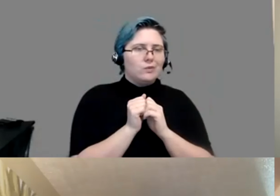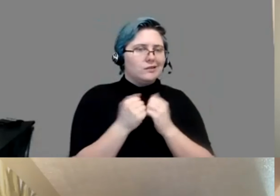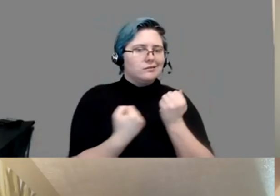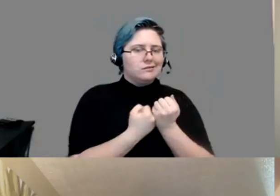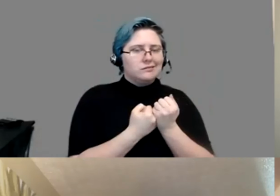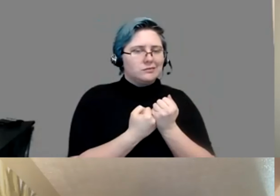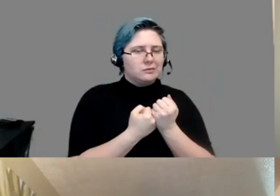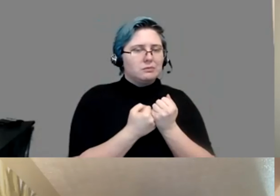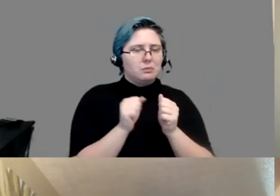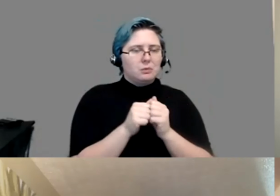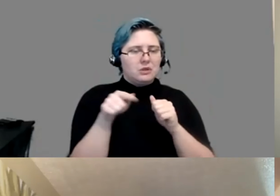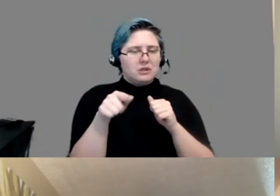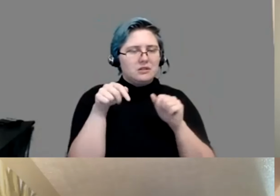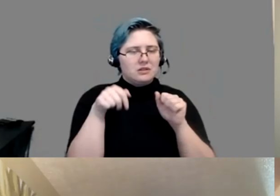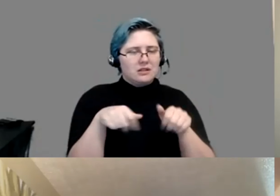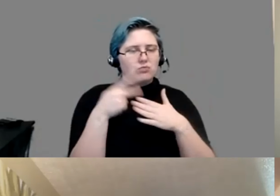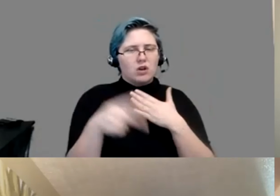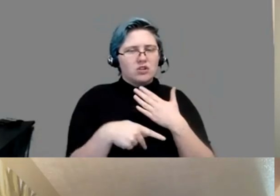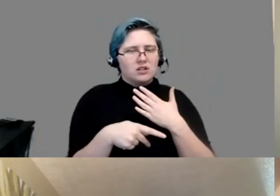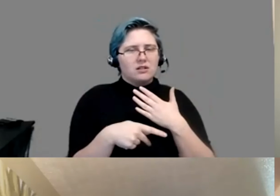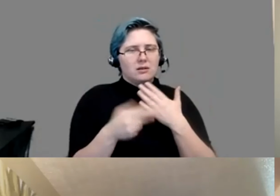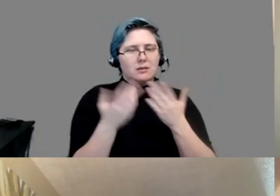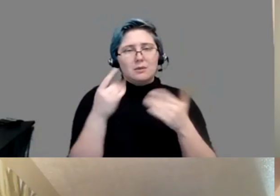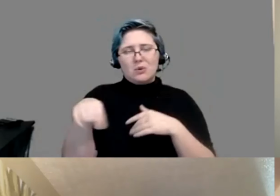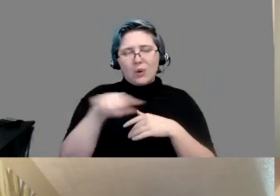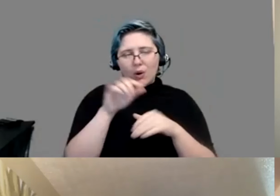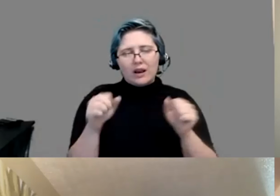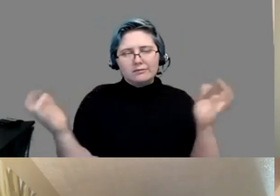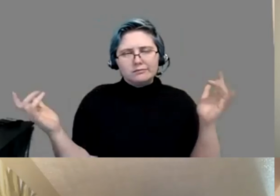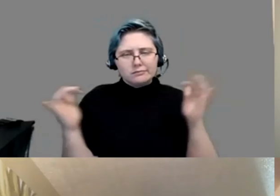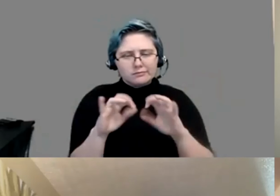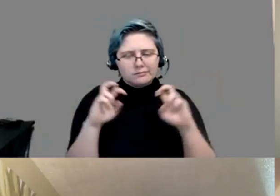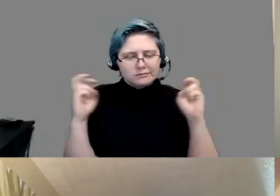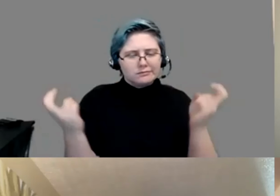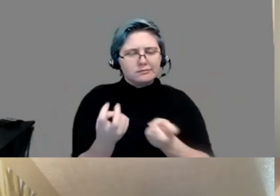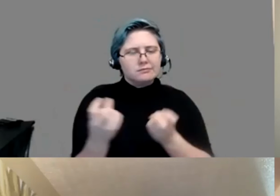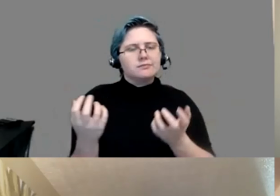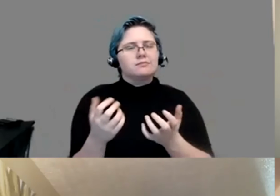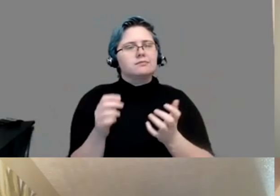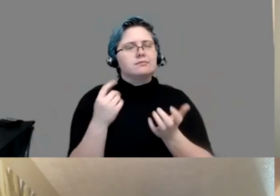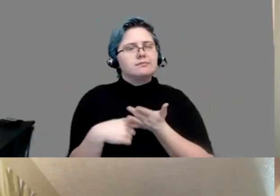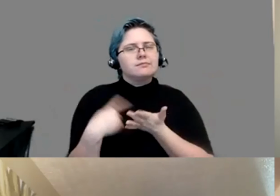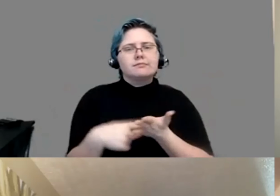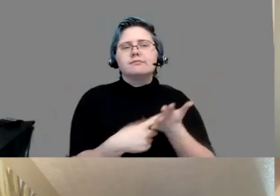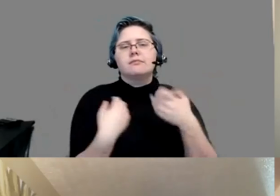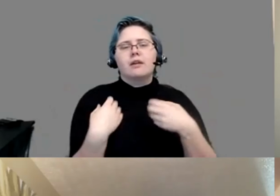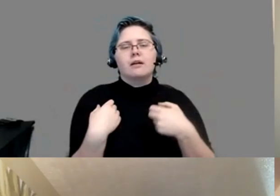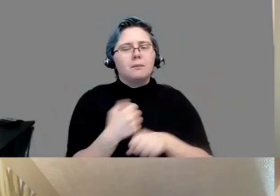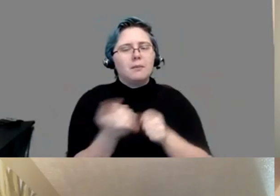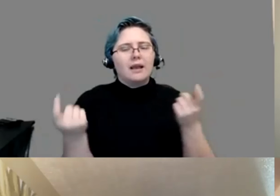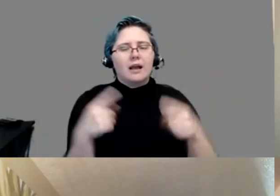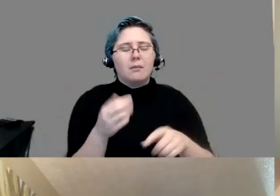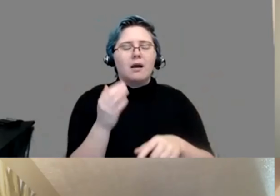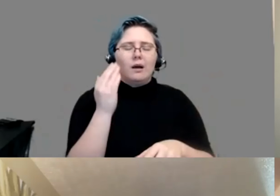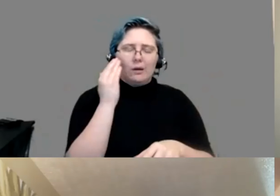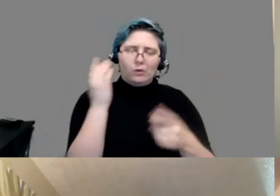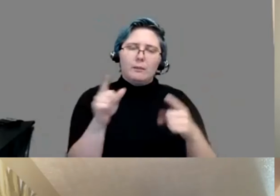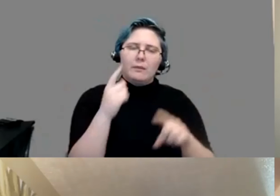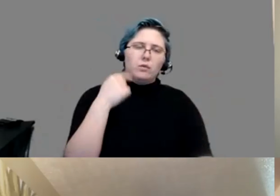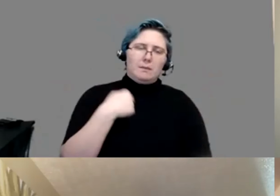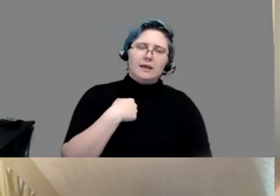project, and maybe you all can come together and make it happened. I know it happened for